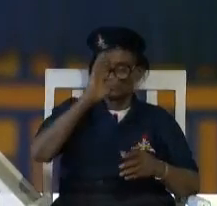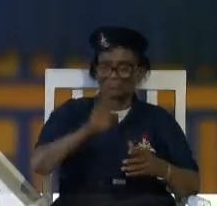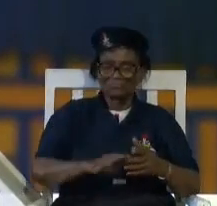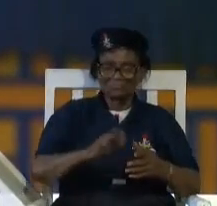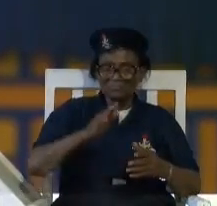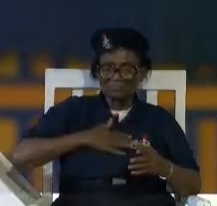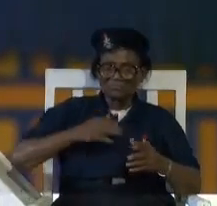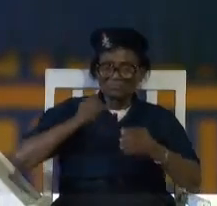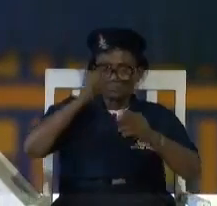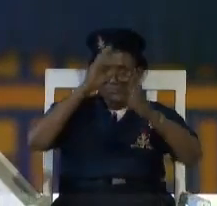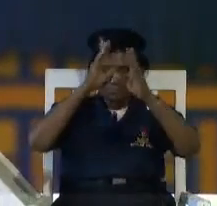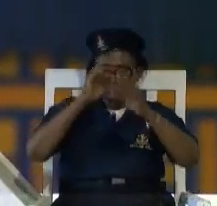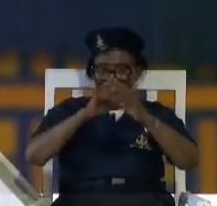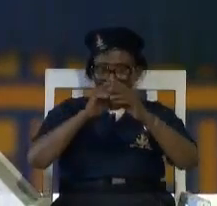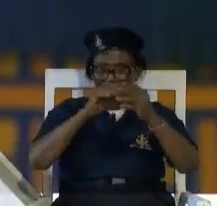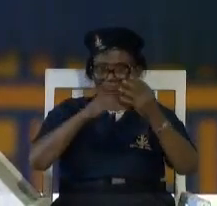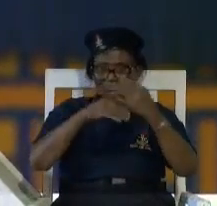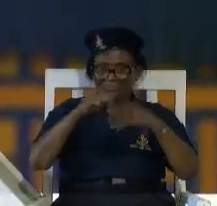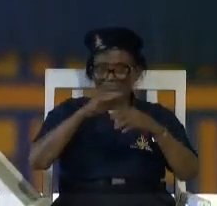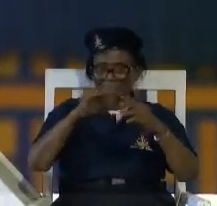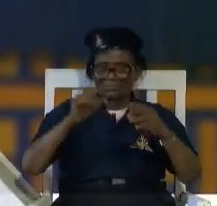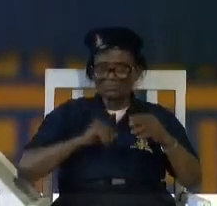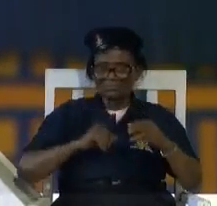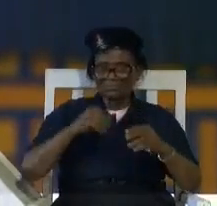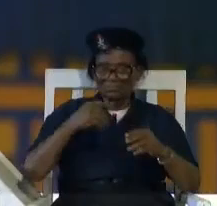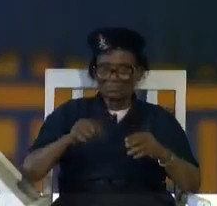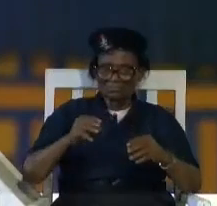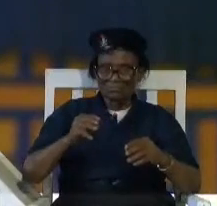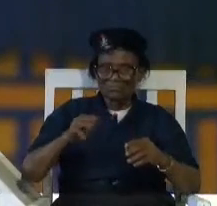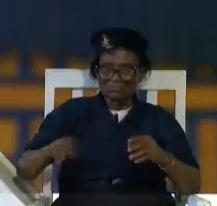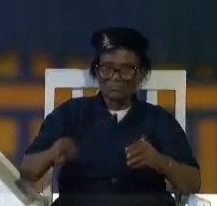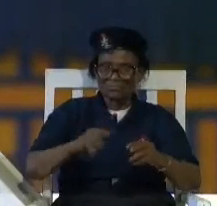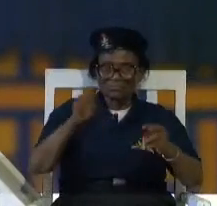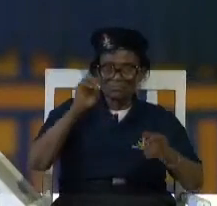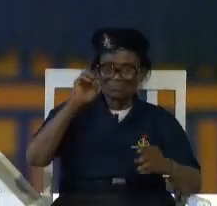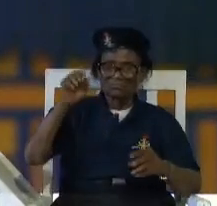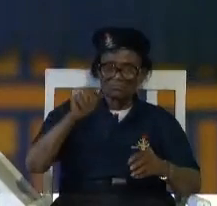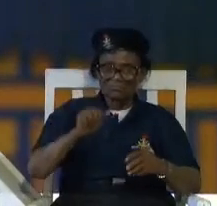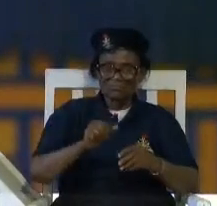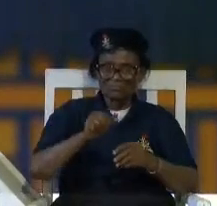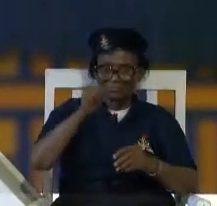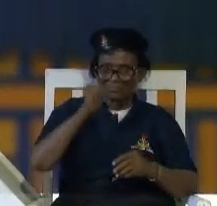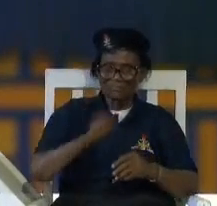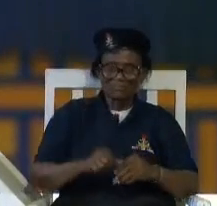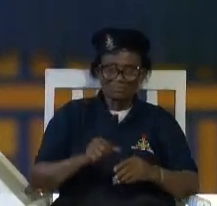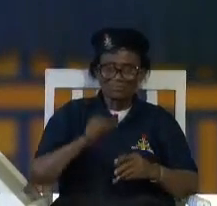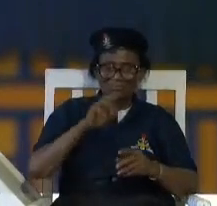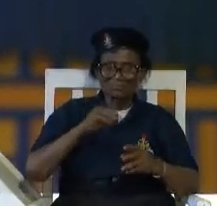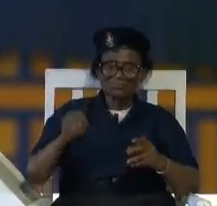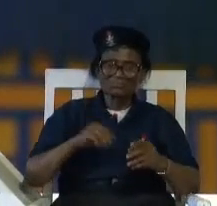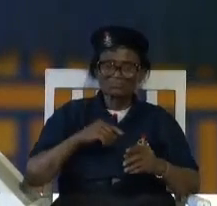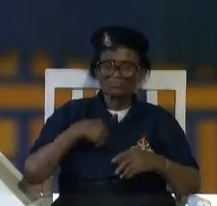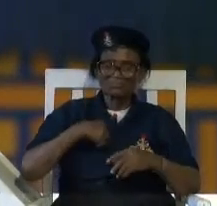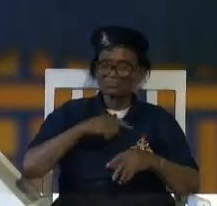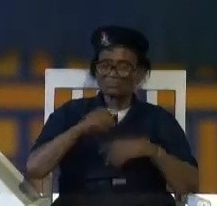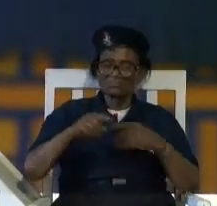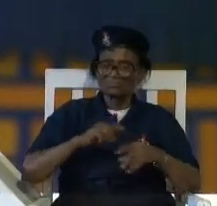On the way, I remembered, oh, I can't go to my father in the Lord empty-handed.